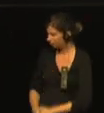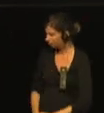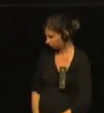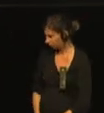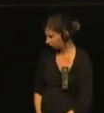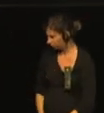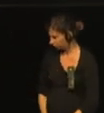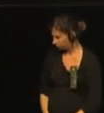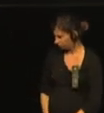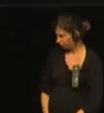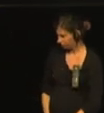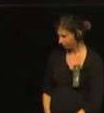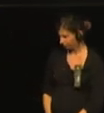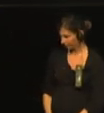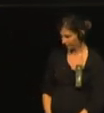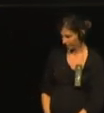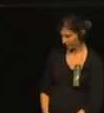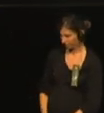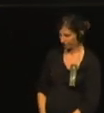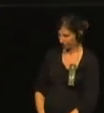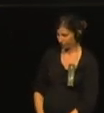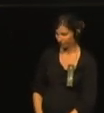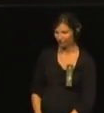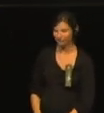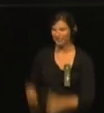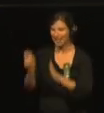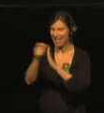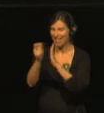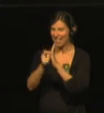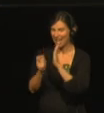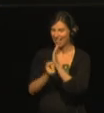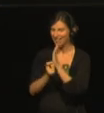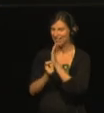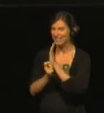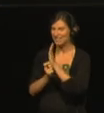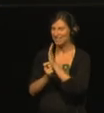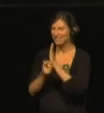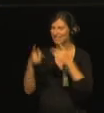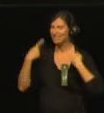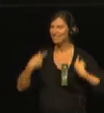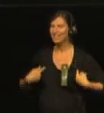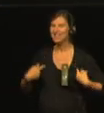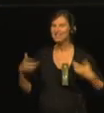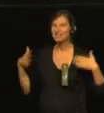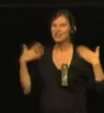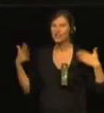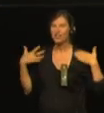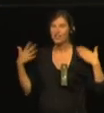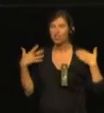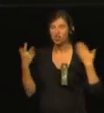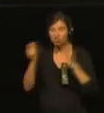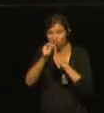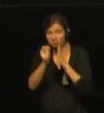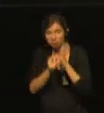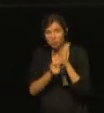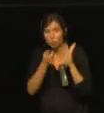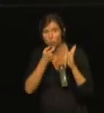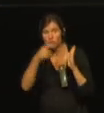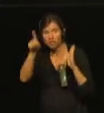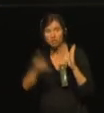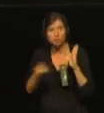indicators. Do you feel happy with the term, definition, indicators?